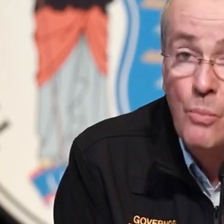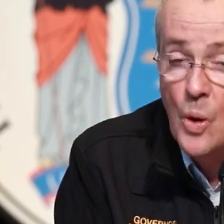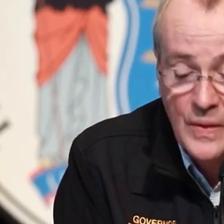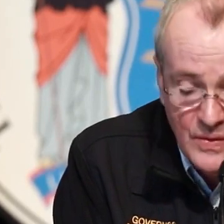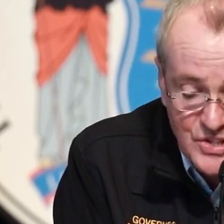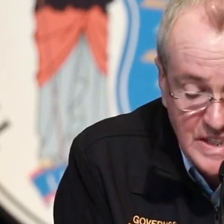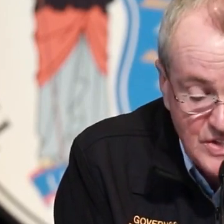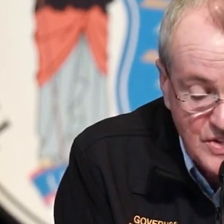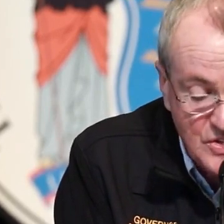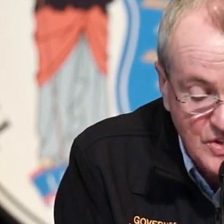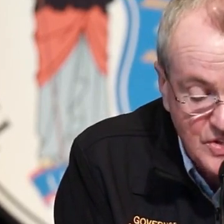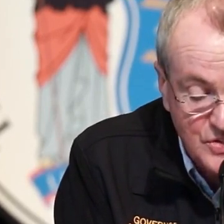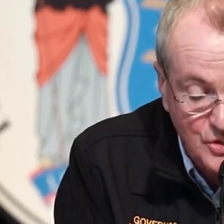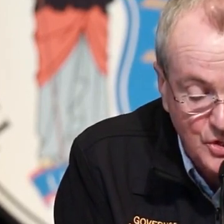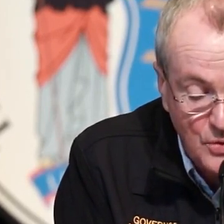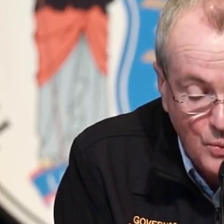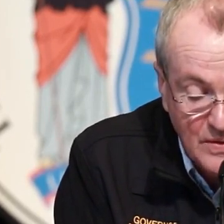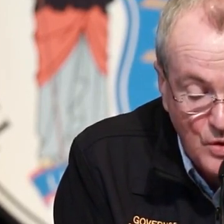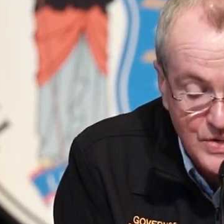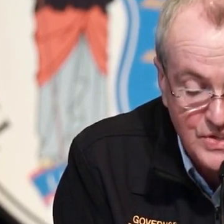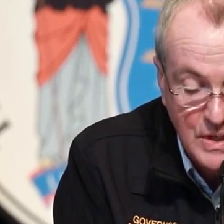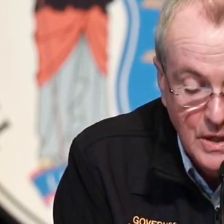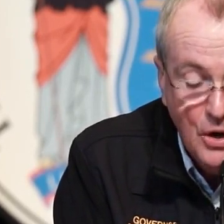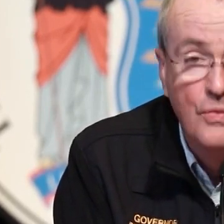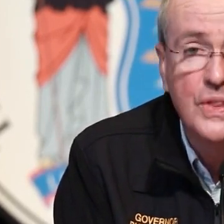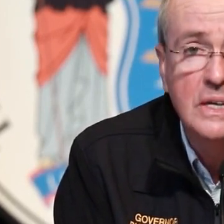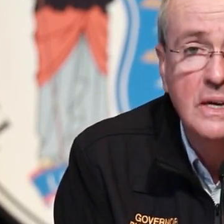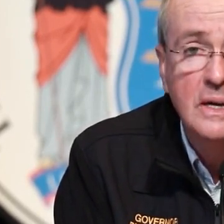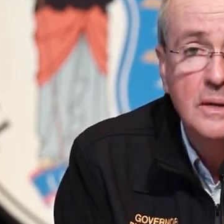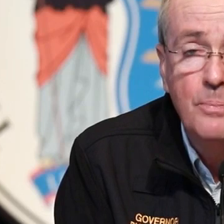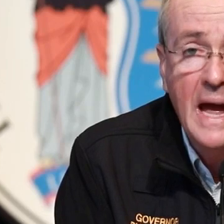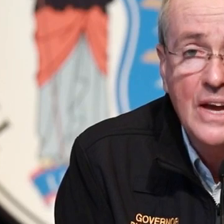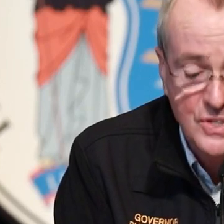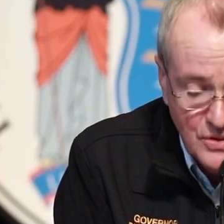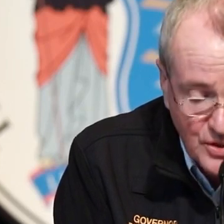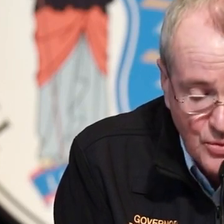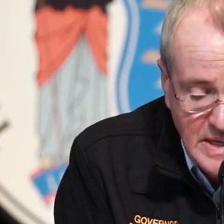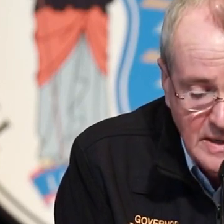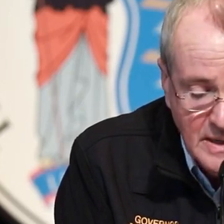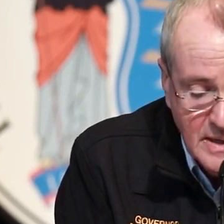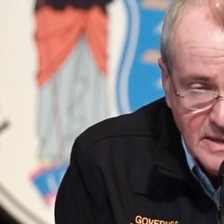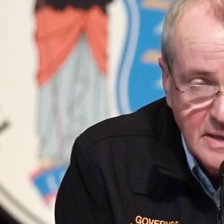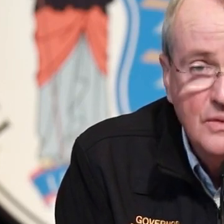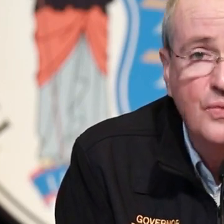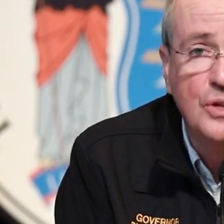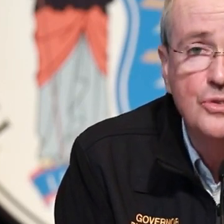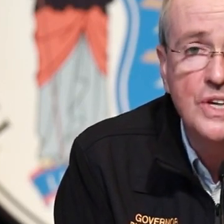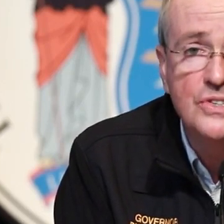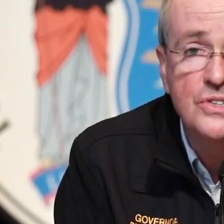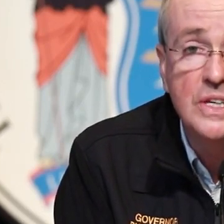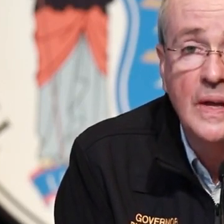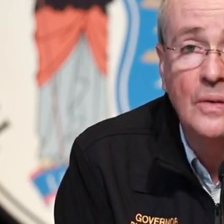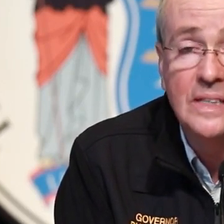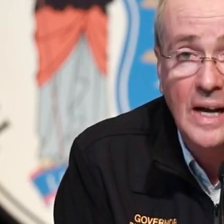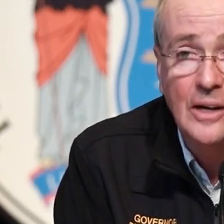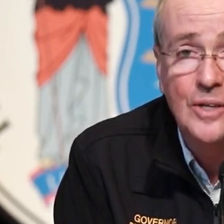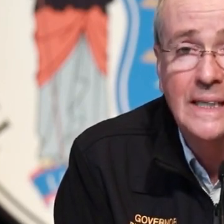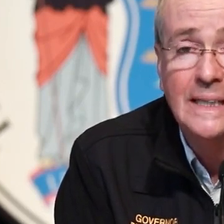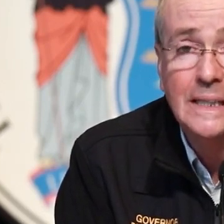That's more than the CDC statistics show that we have lost over the past 3 flu seasons in